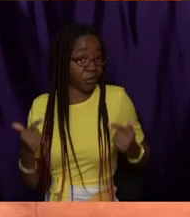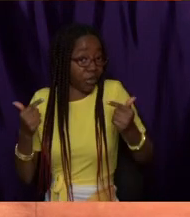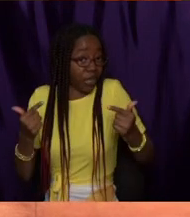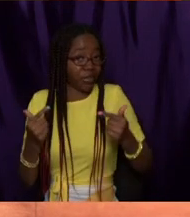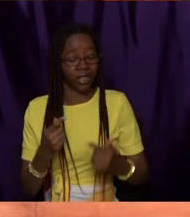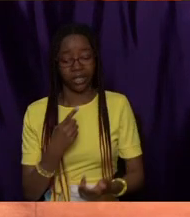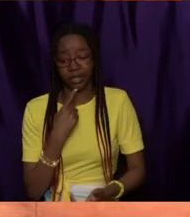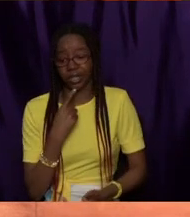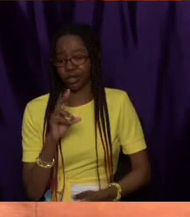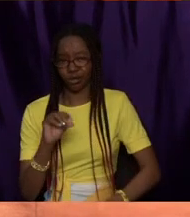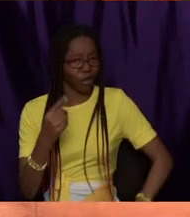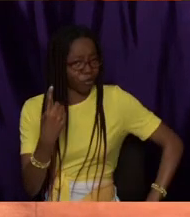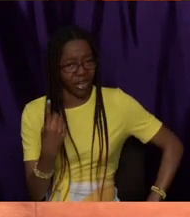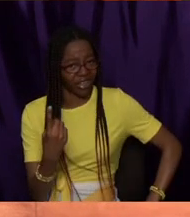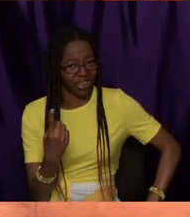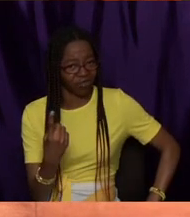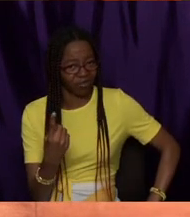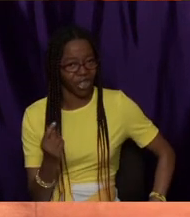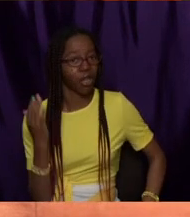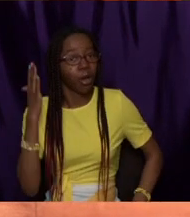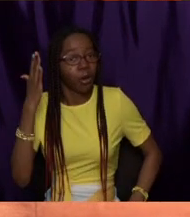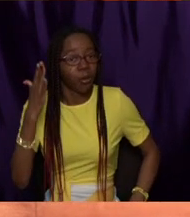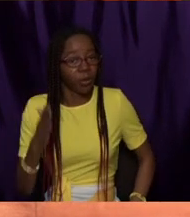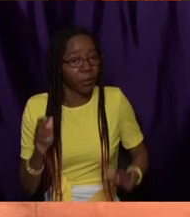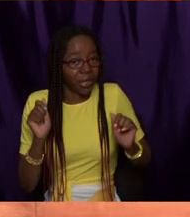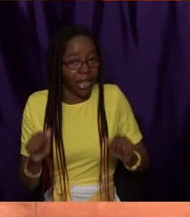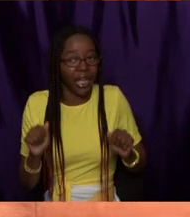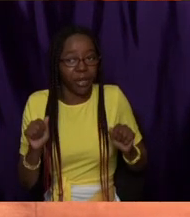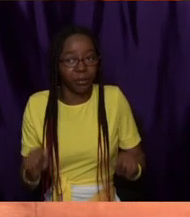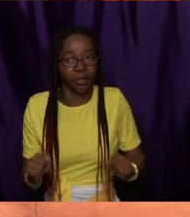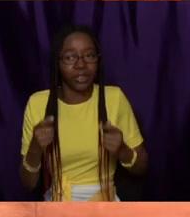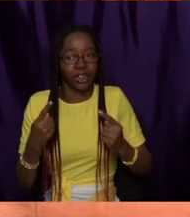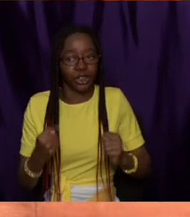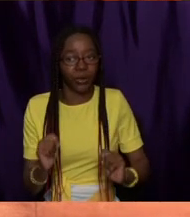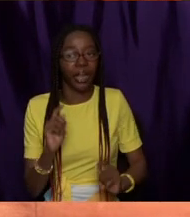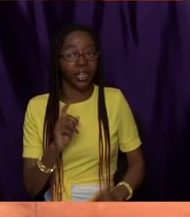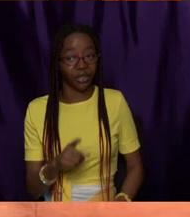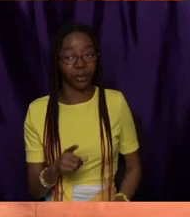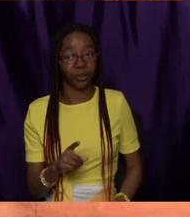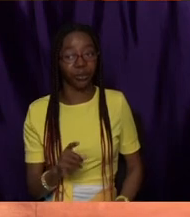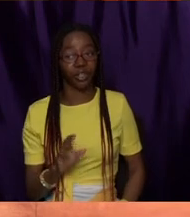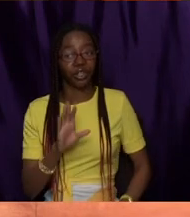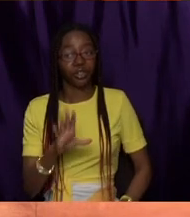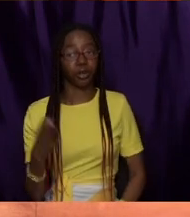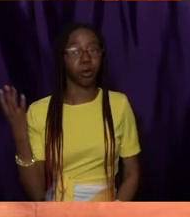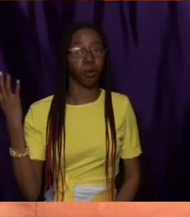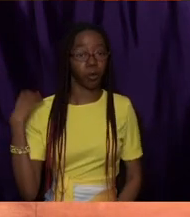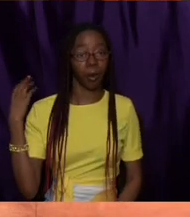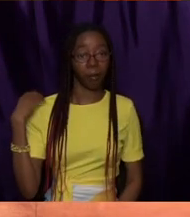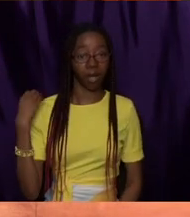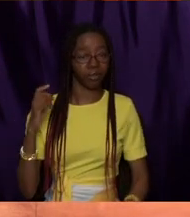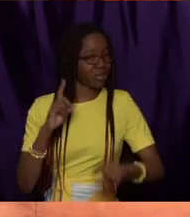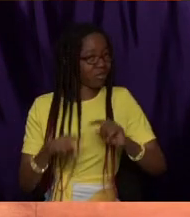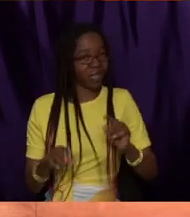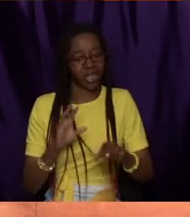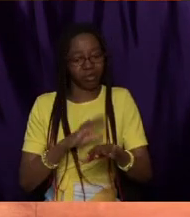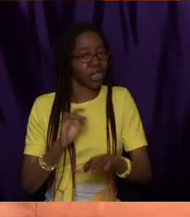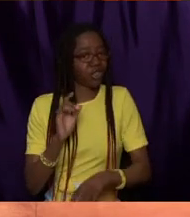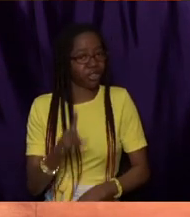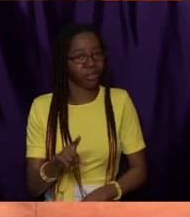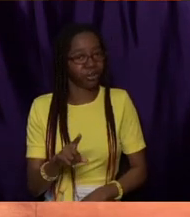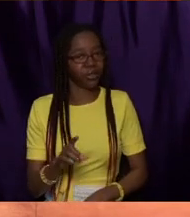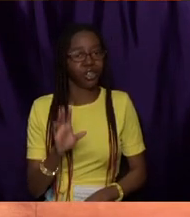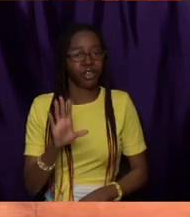He says, nobody is going to be able to stand up against you. Your boss can't touch you.